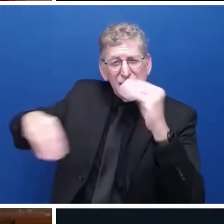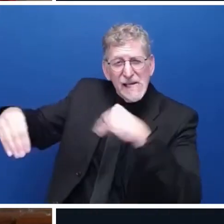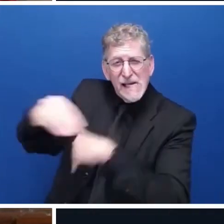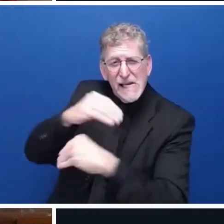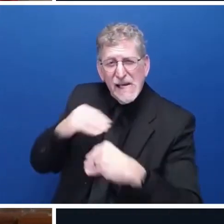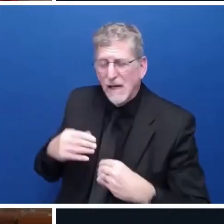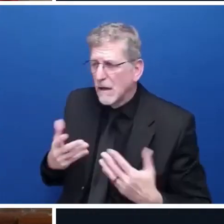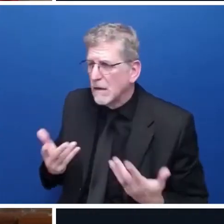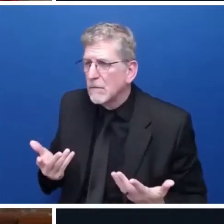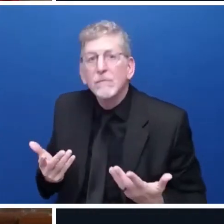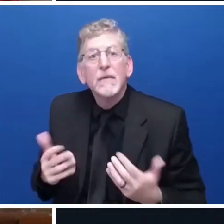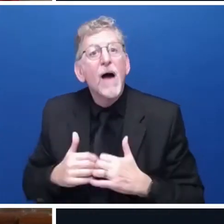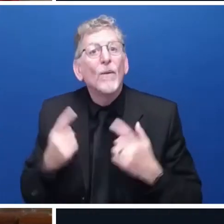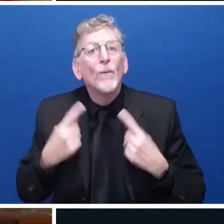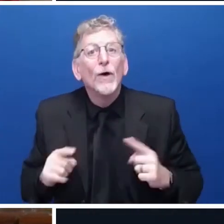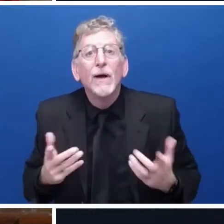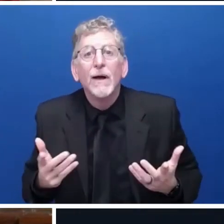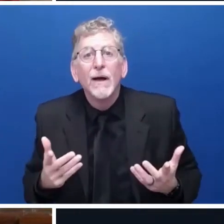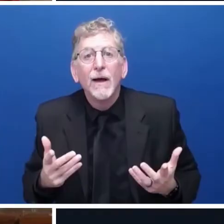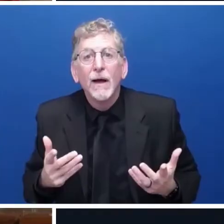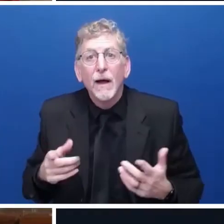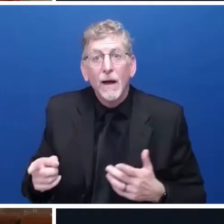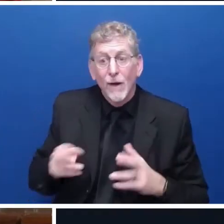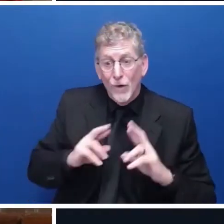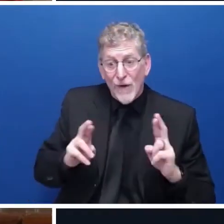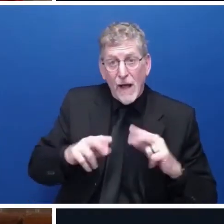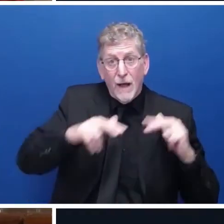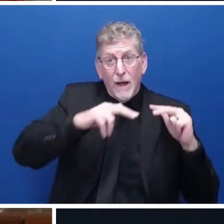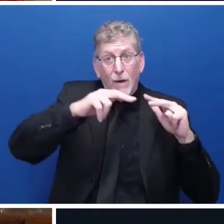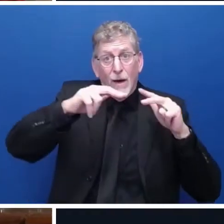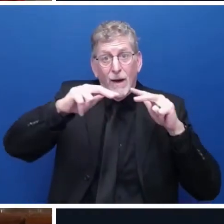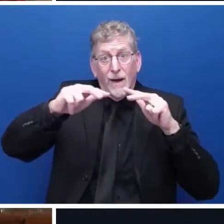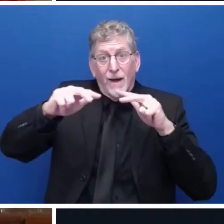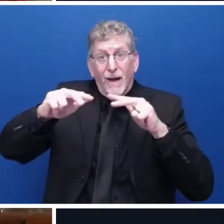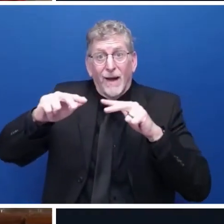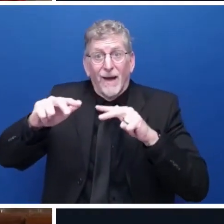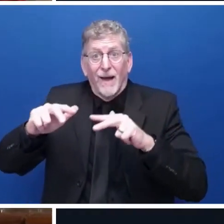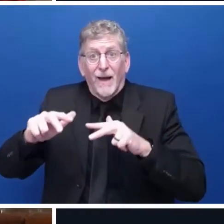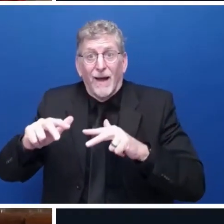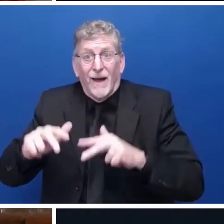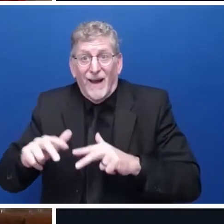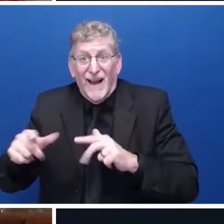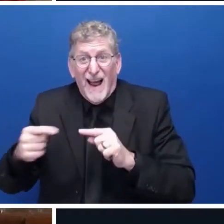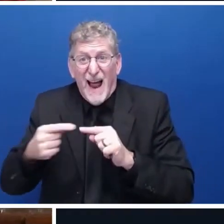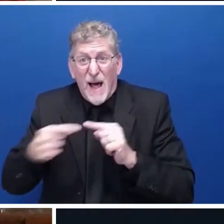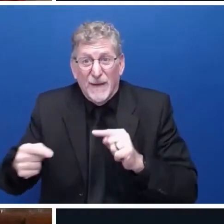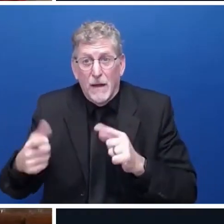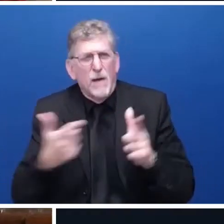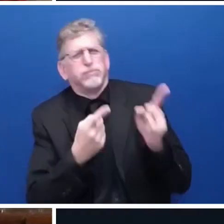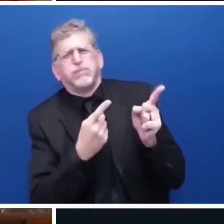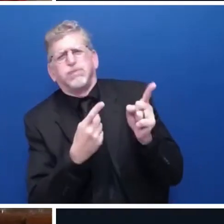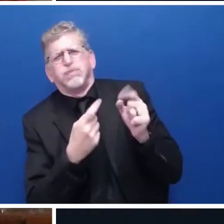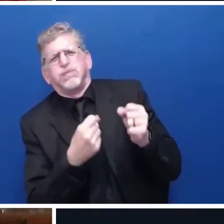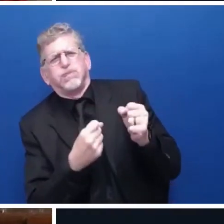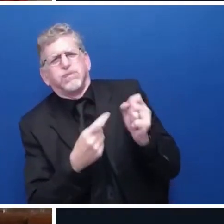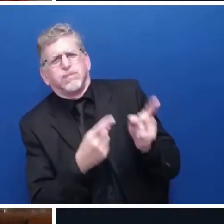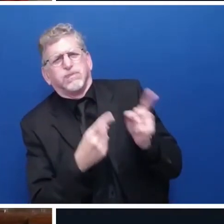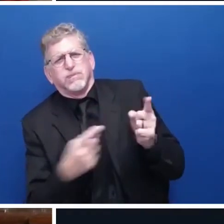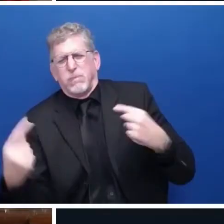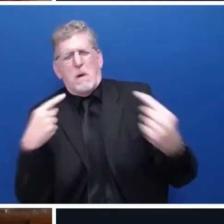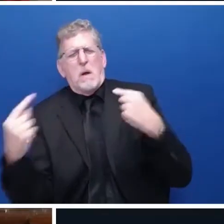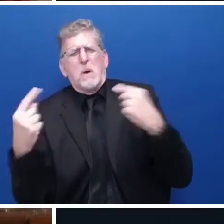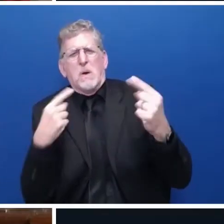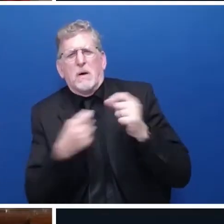While preparing to land, enemy machine guns fired from every angle, and Eric was hit very badly in the leg and